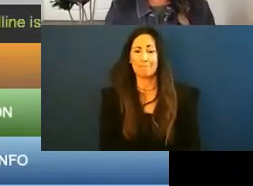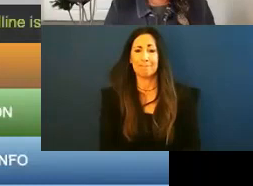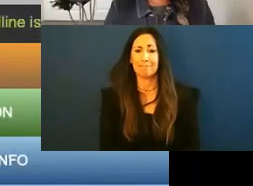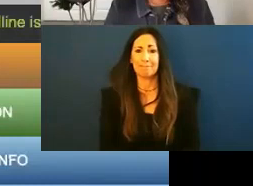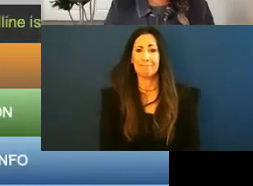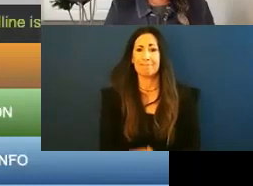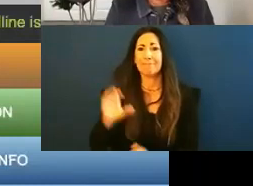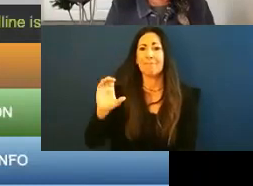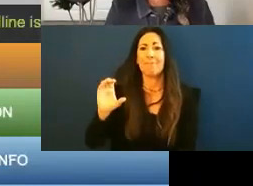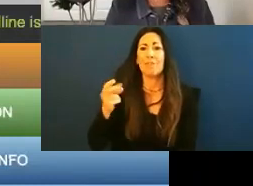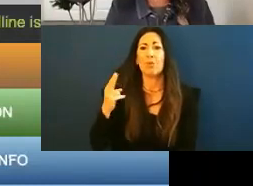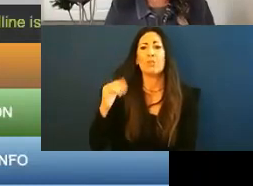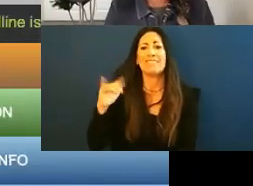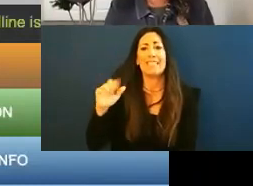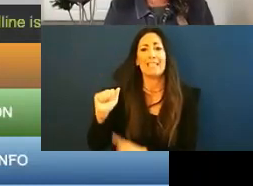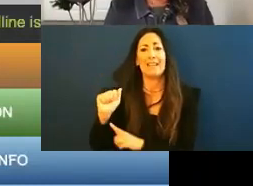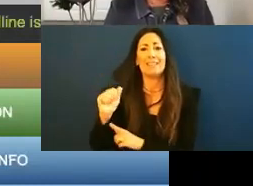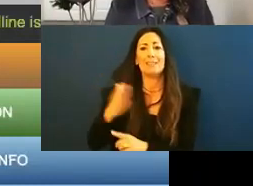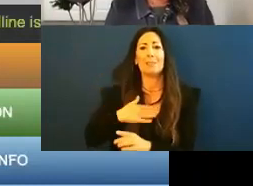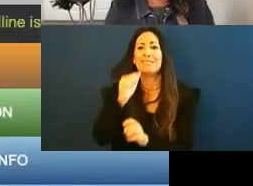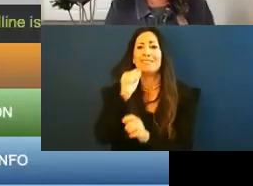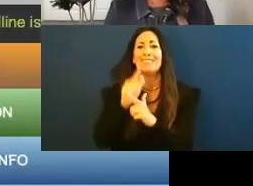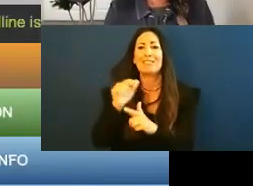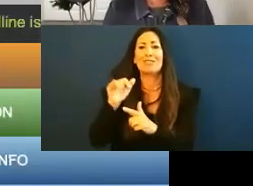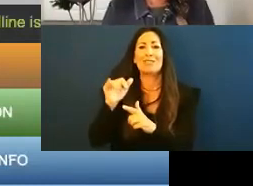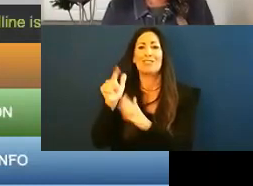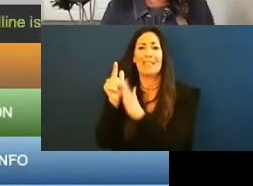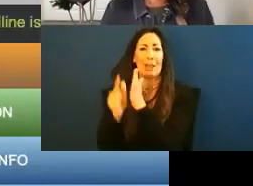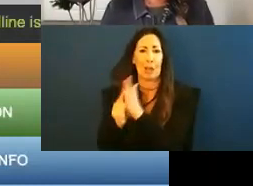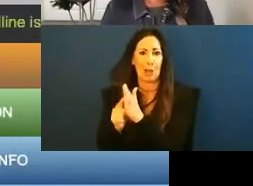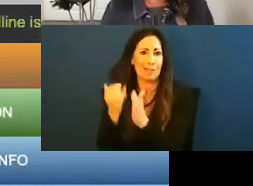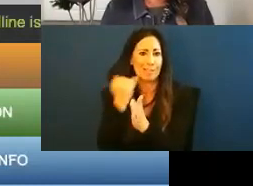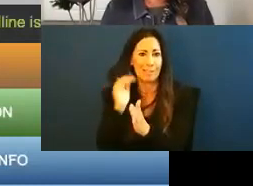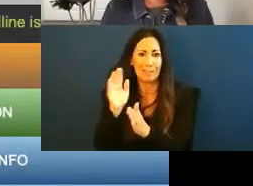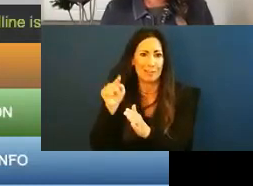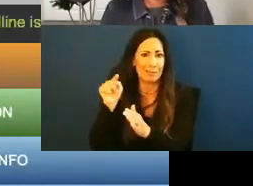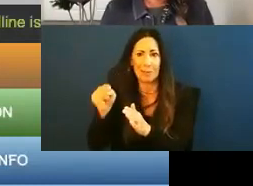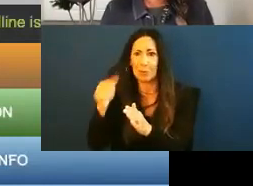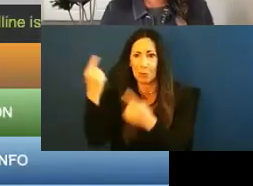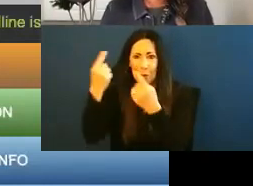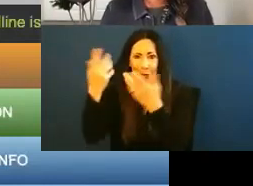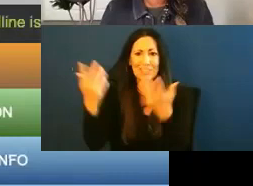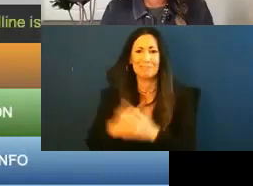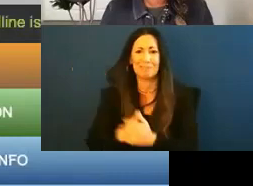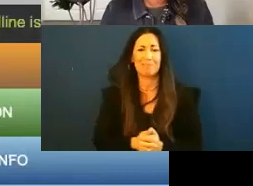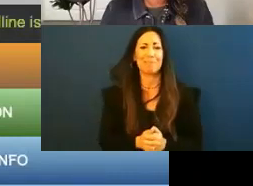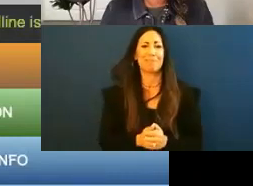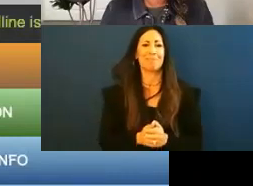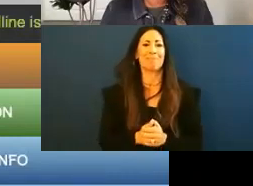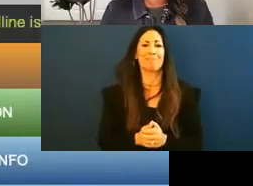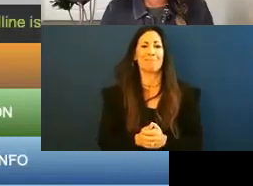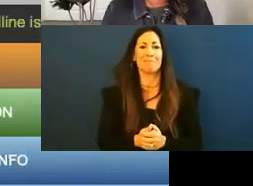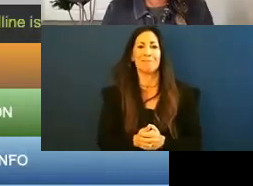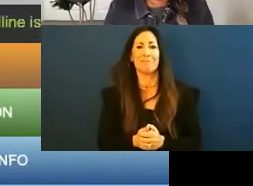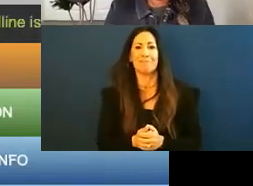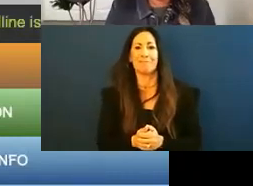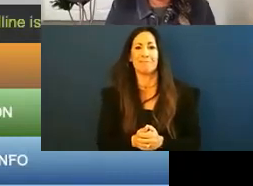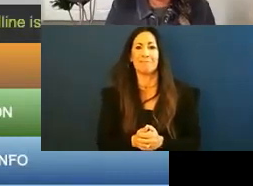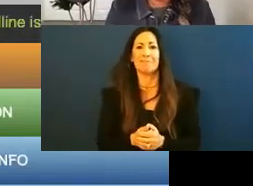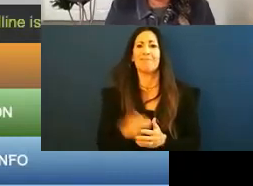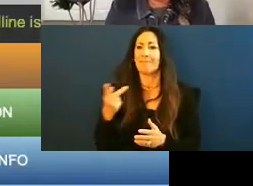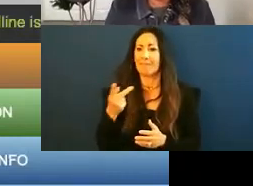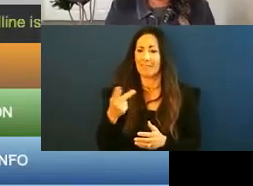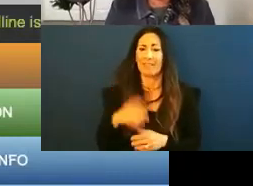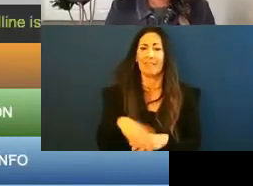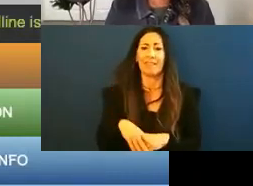Christina is my sister-in-law. Anybody was wondering. So there's us, and we're doing